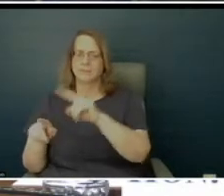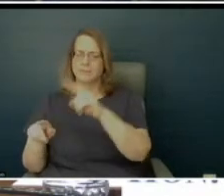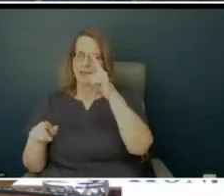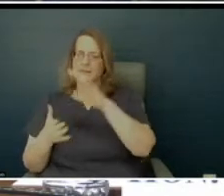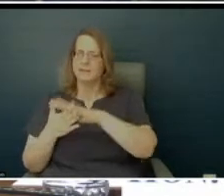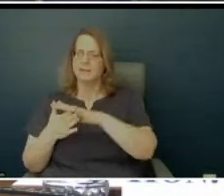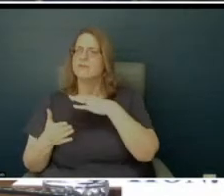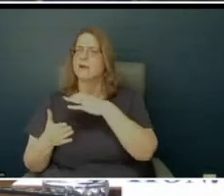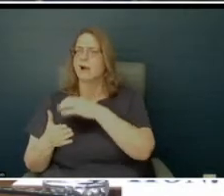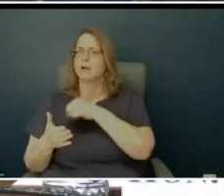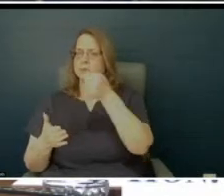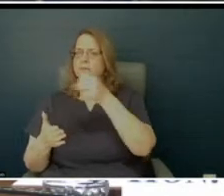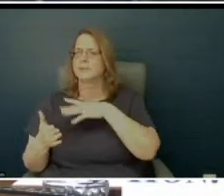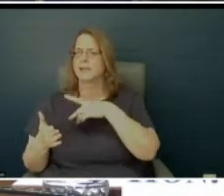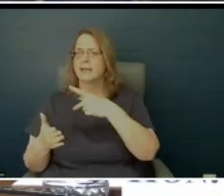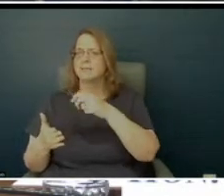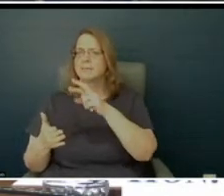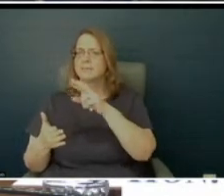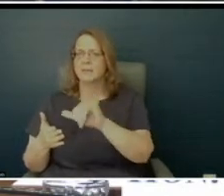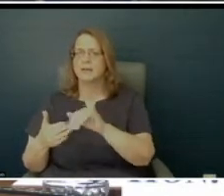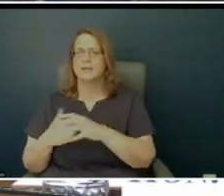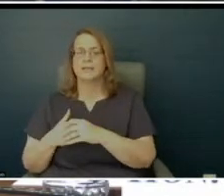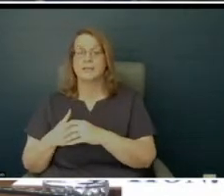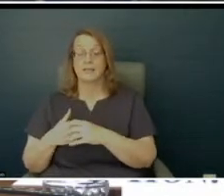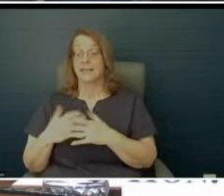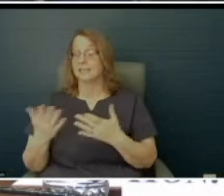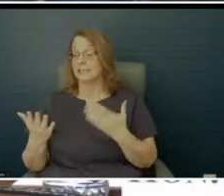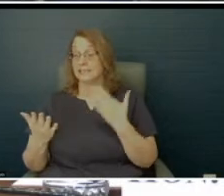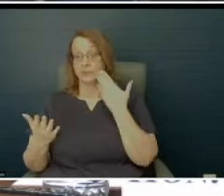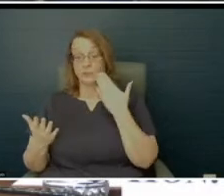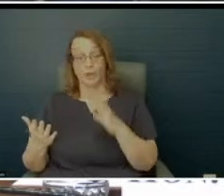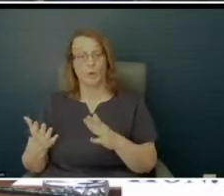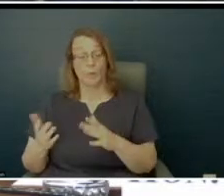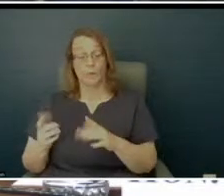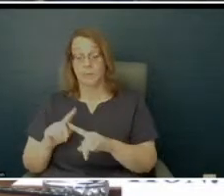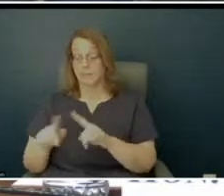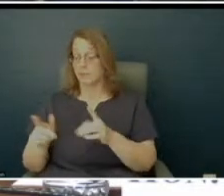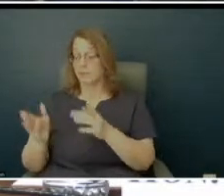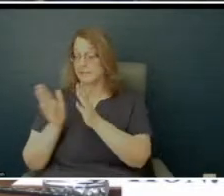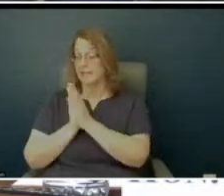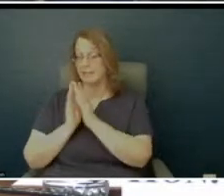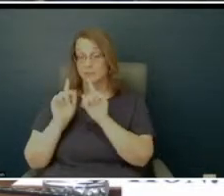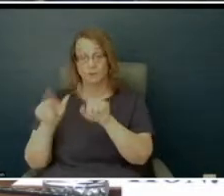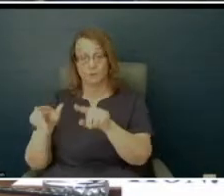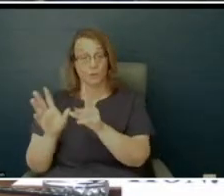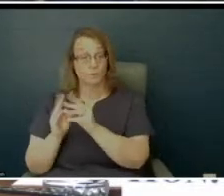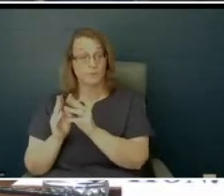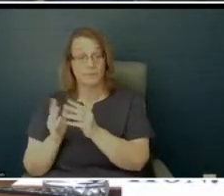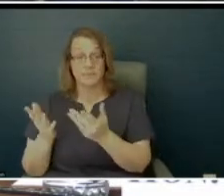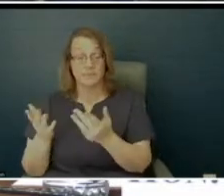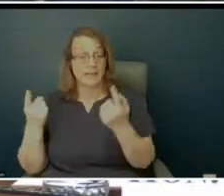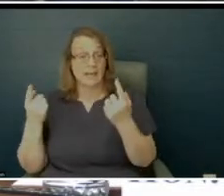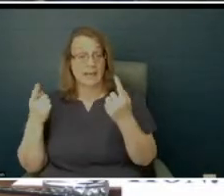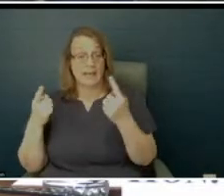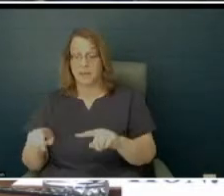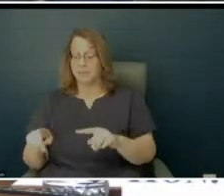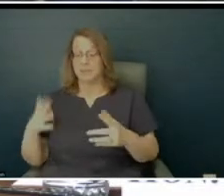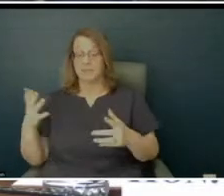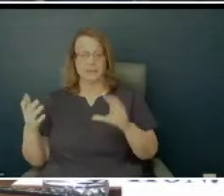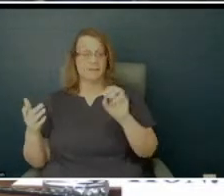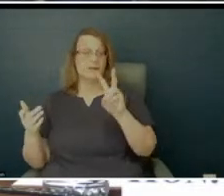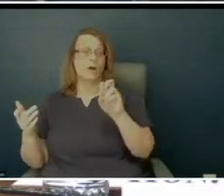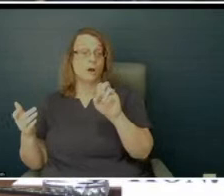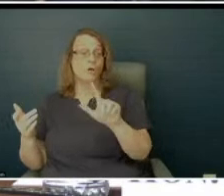that unbeknownst to him, he was asked to go to a meeting and he didn't know it, but it turned out it was at the Oval. He found himself at the Oval